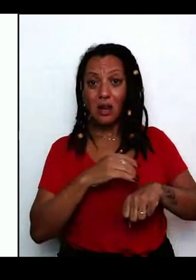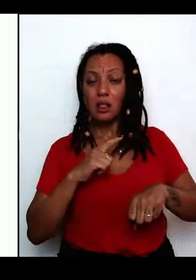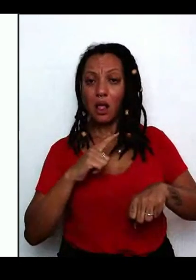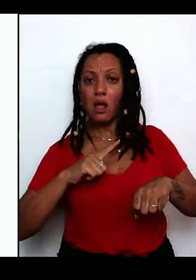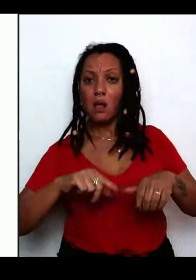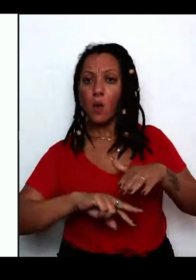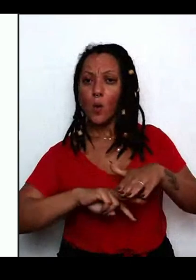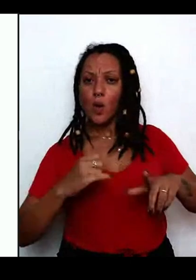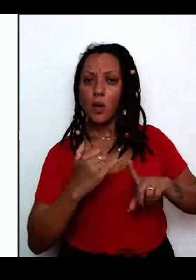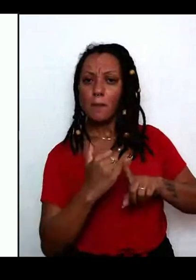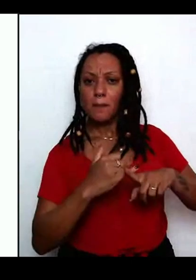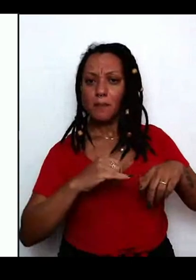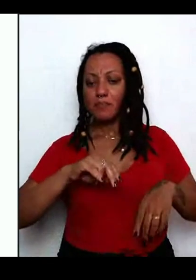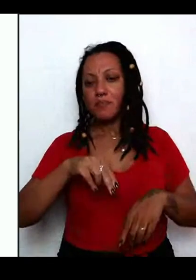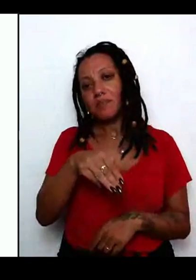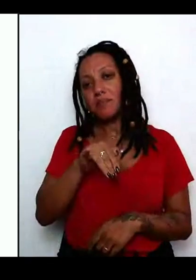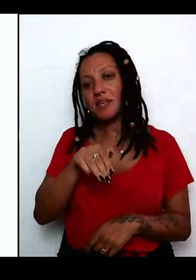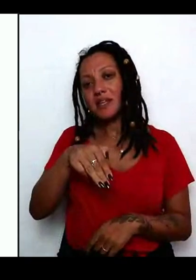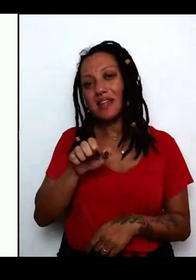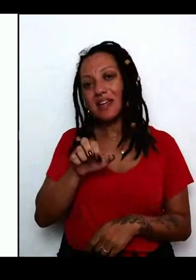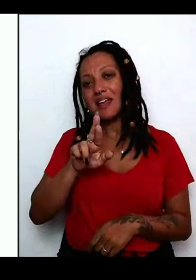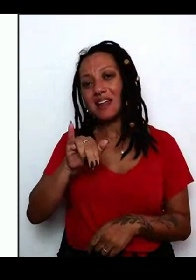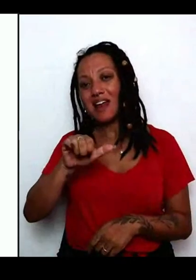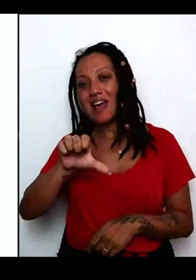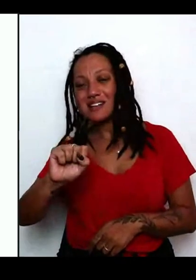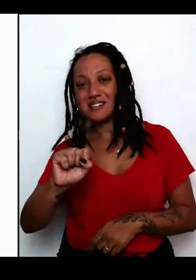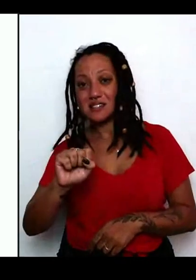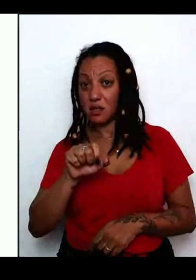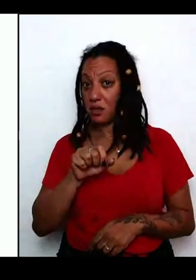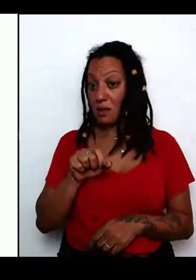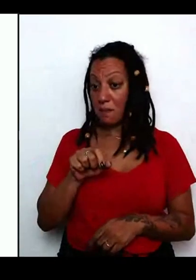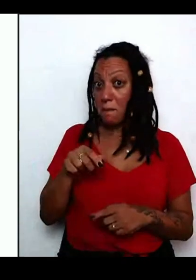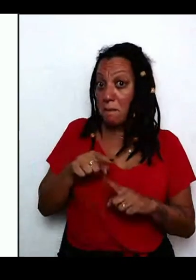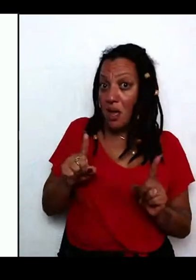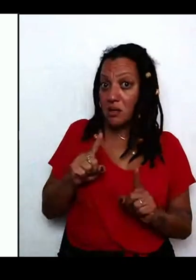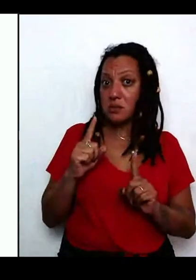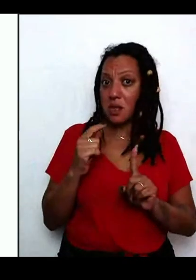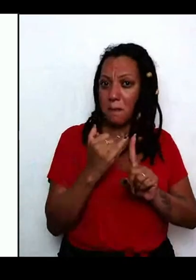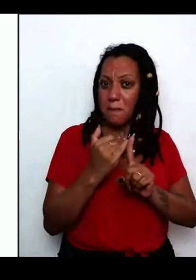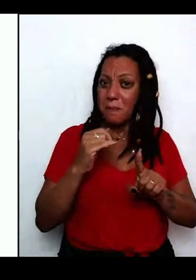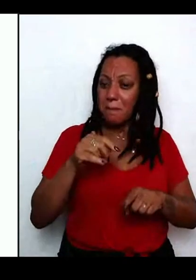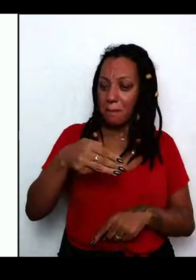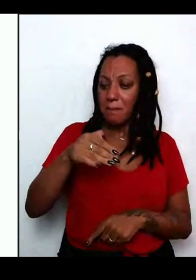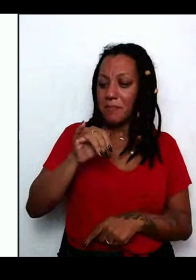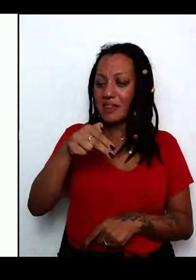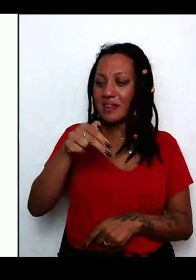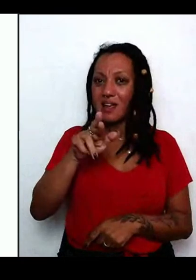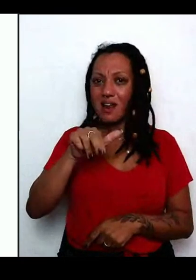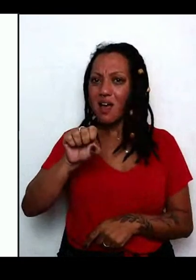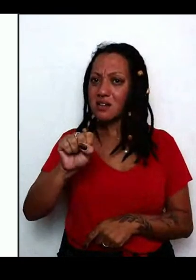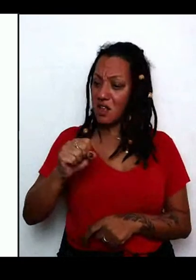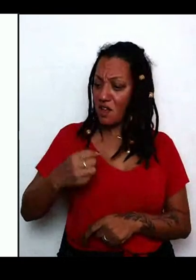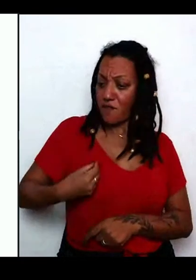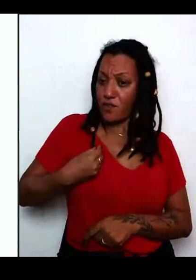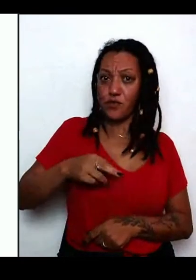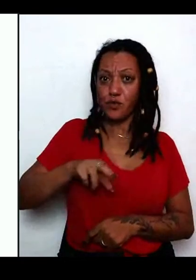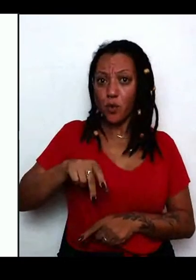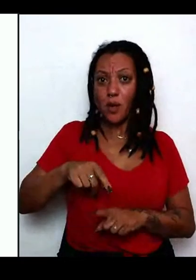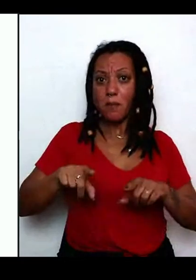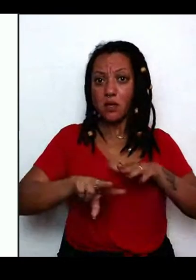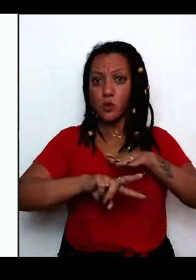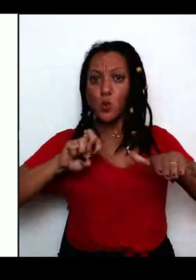easily extractable the social science and cultural studies scholar Macarena Gomez barres uses the term extractive